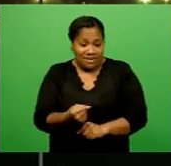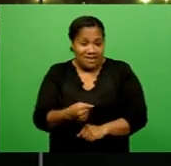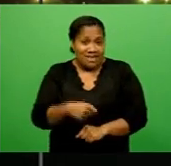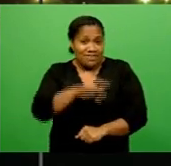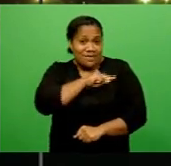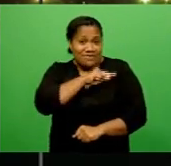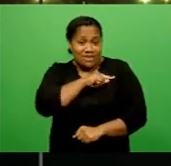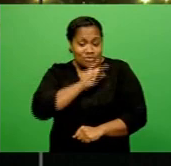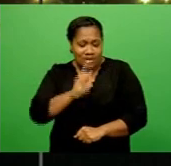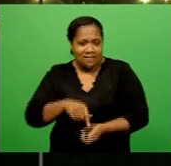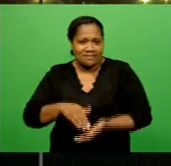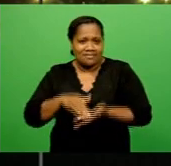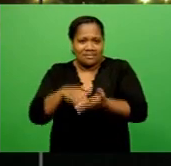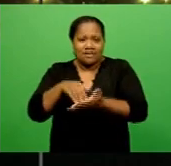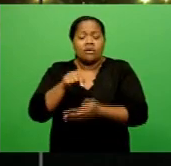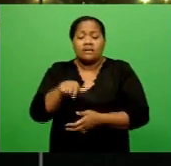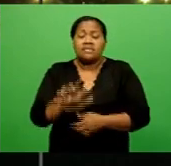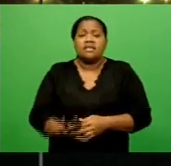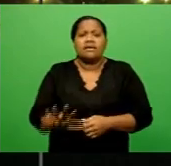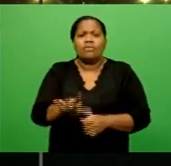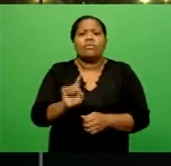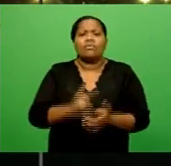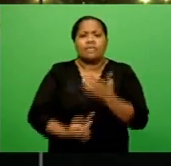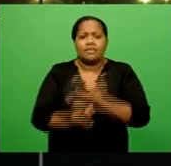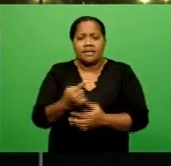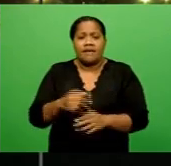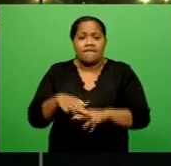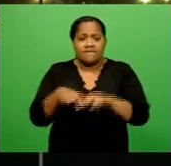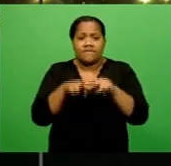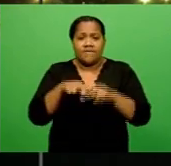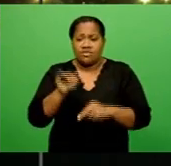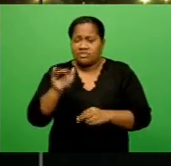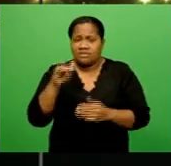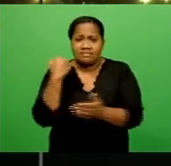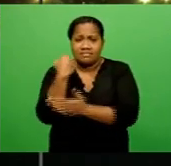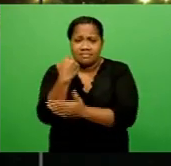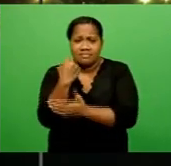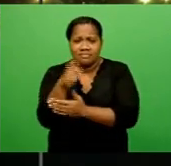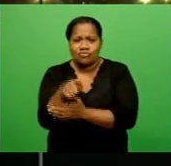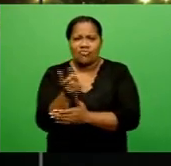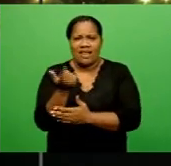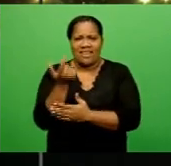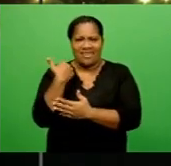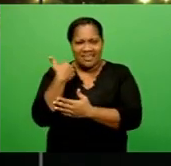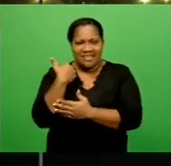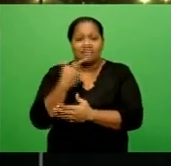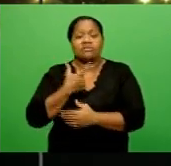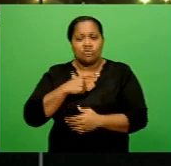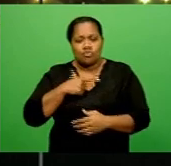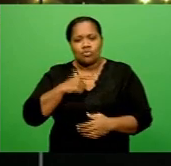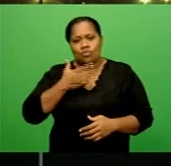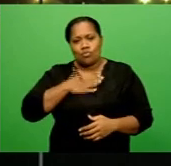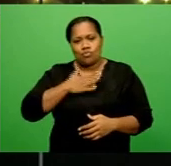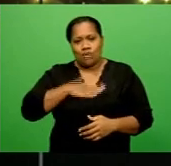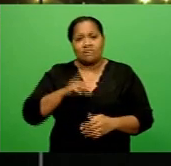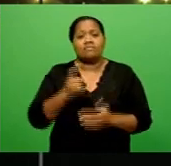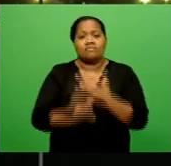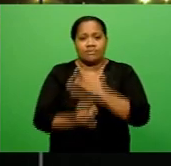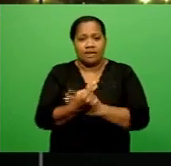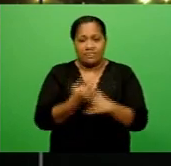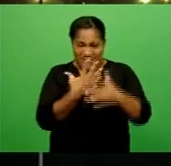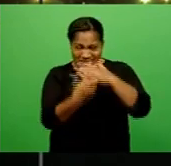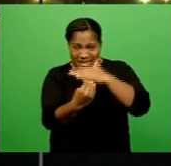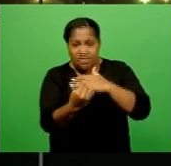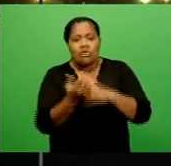This is an area where Fiji touch rugby is lacking and wants to bridge the gap soon. Aquila Dhama reports